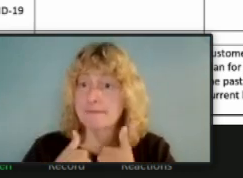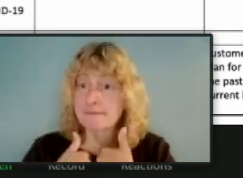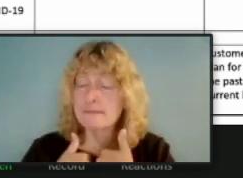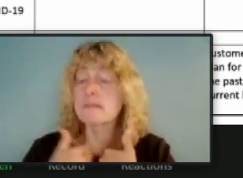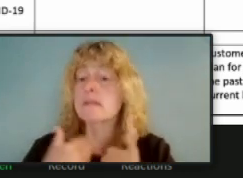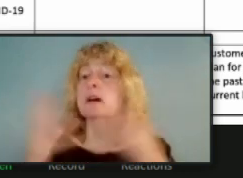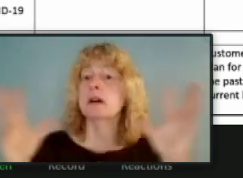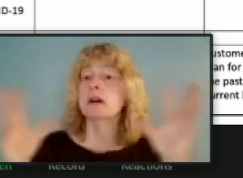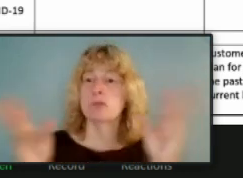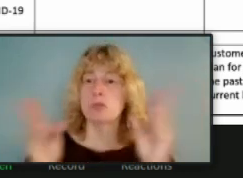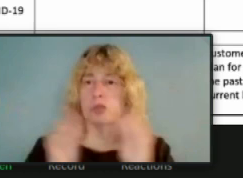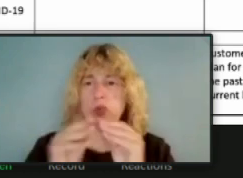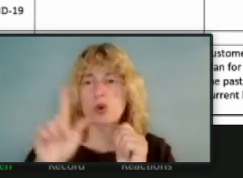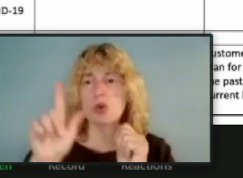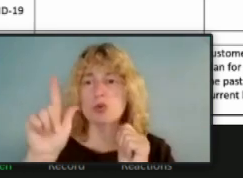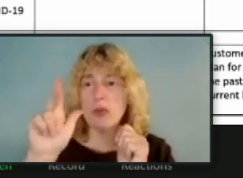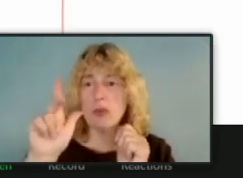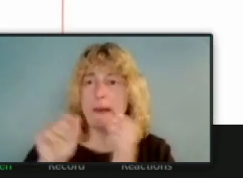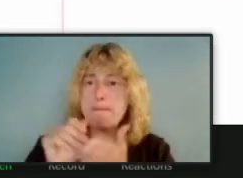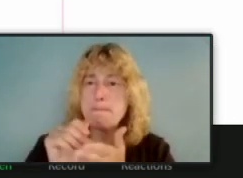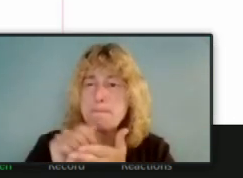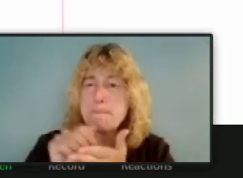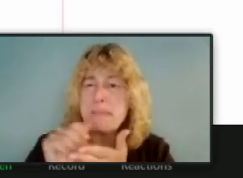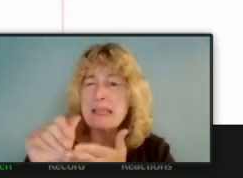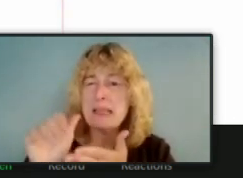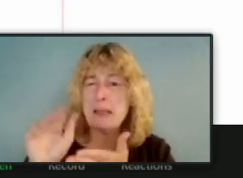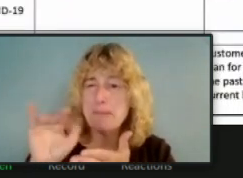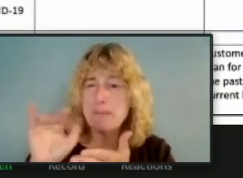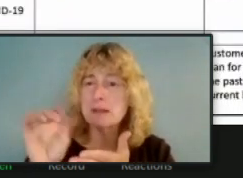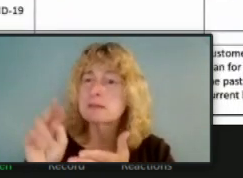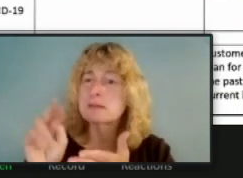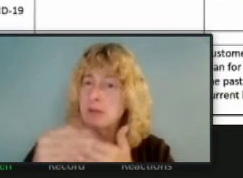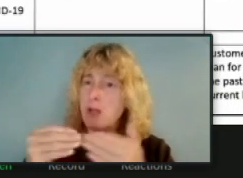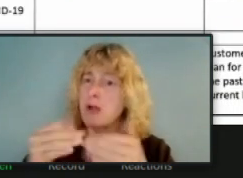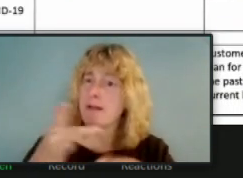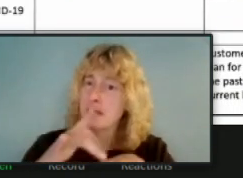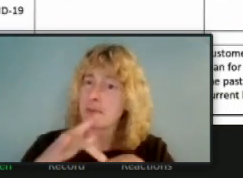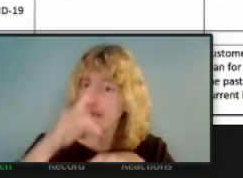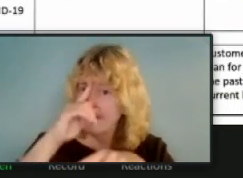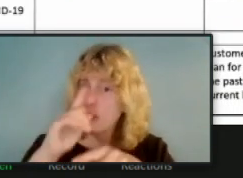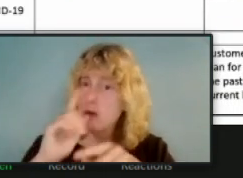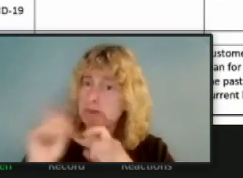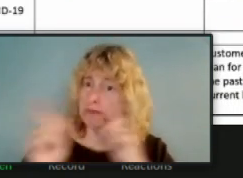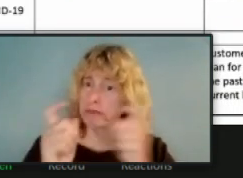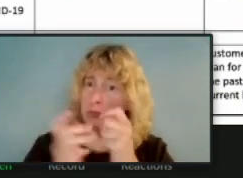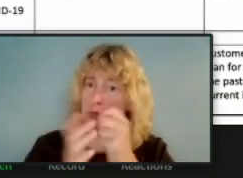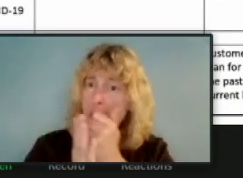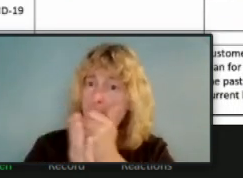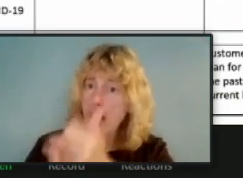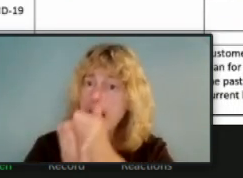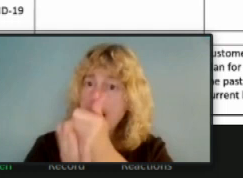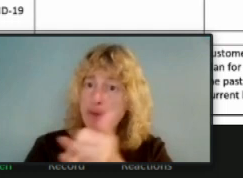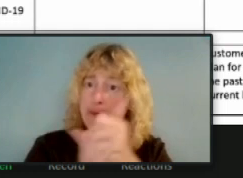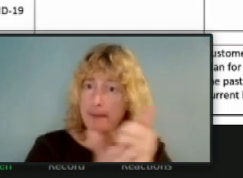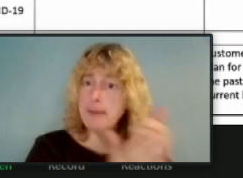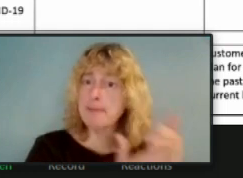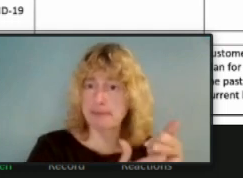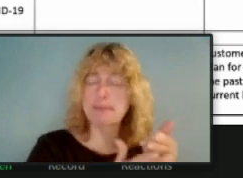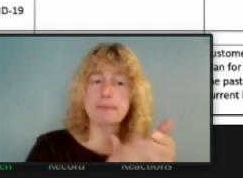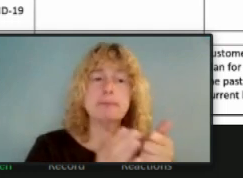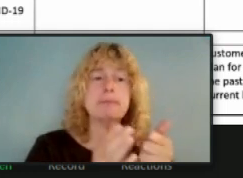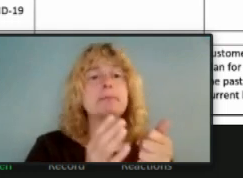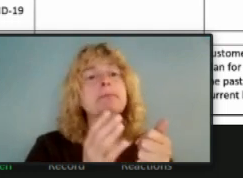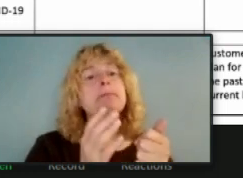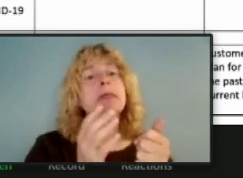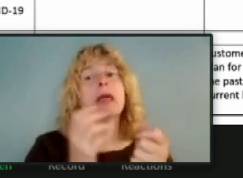to the LSP program. For years, people said, let's go, go back, yep, stay right there. They said, let's get a